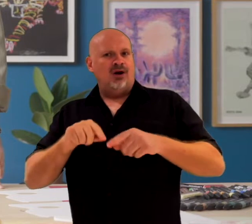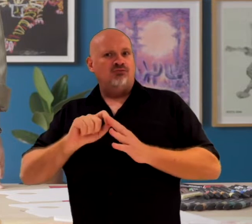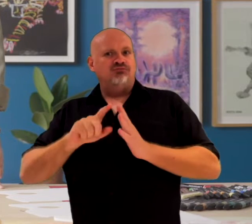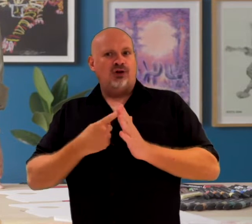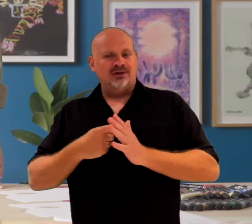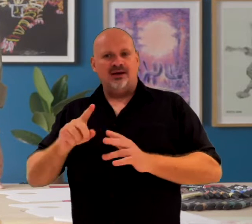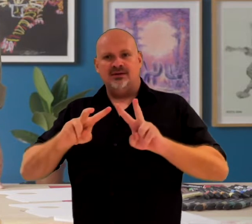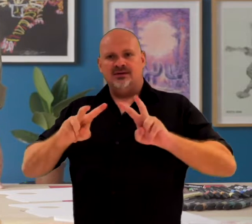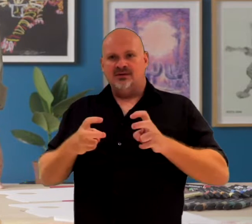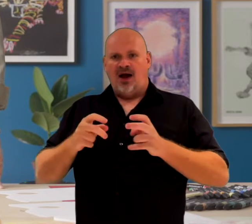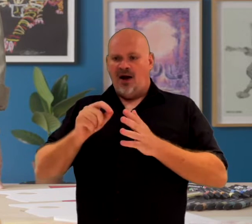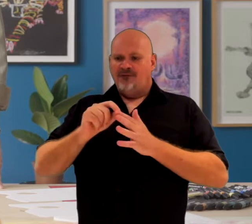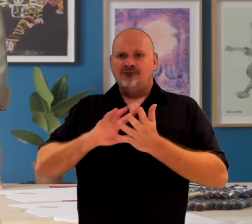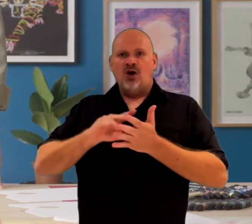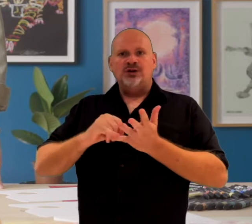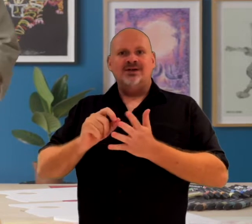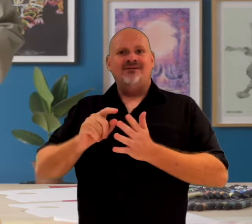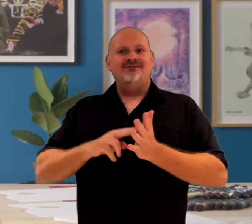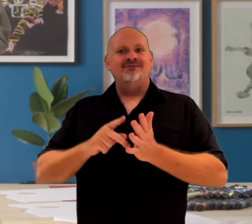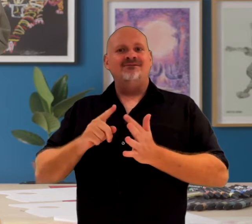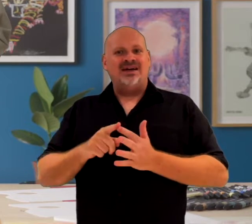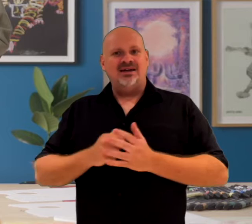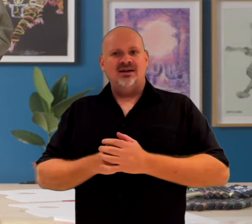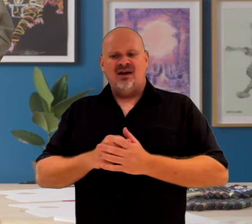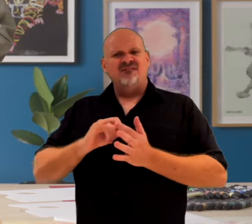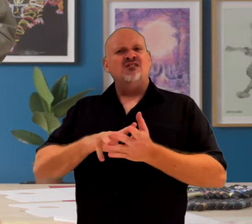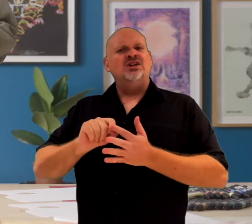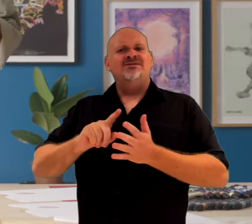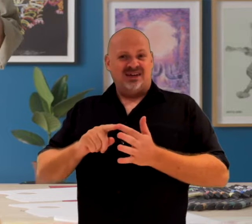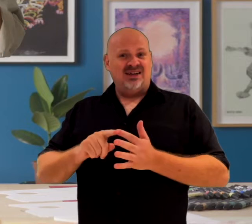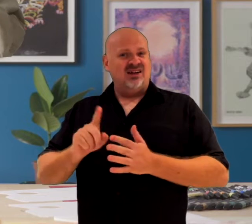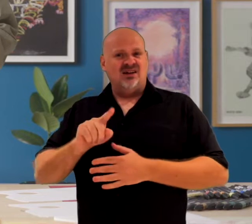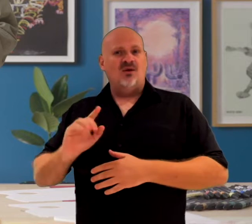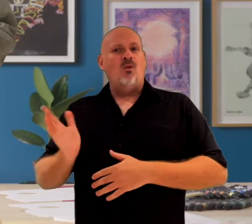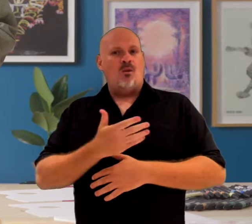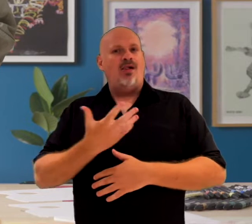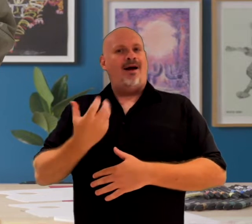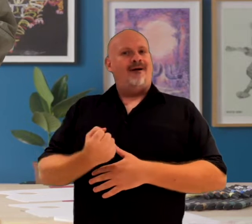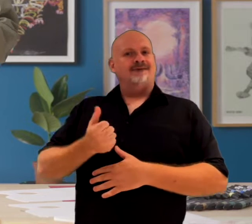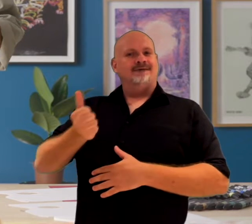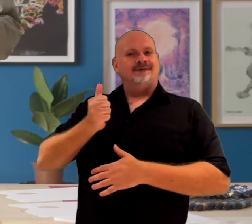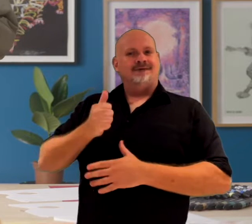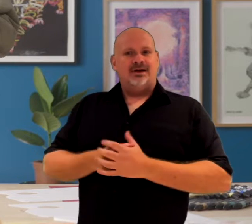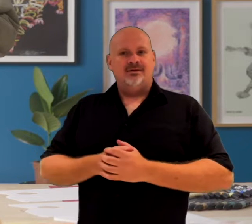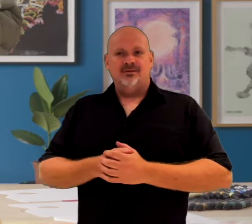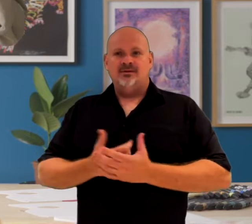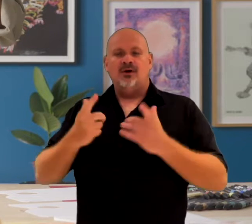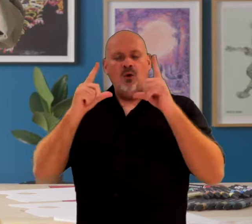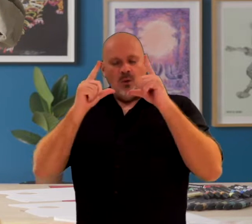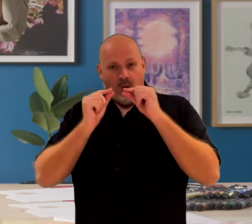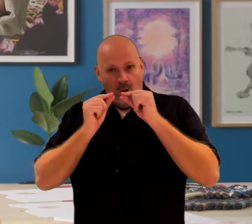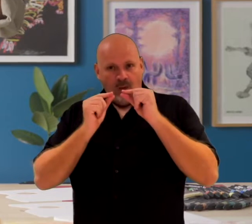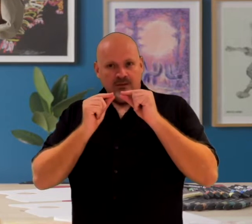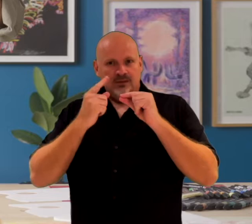Phosphene. And a phosphene is something that we all experience. It's something that when we close our eyes and we see